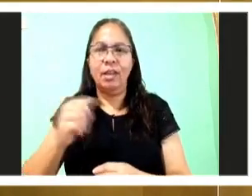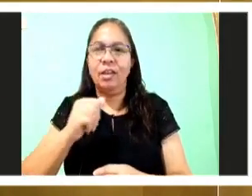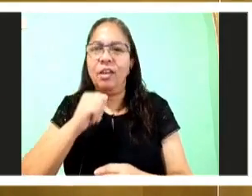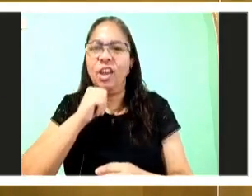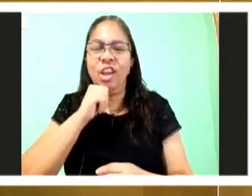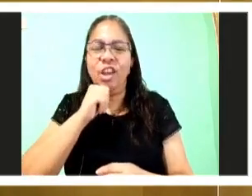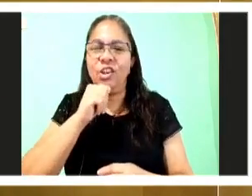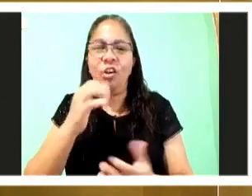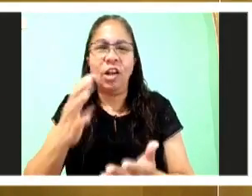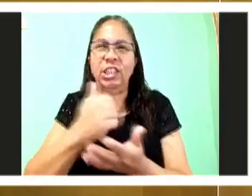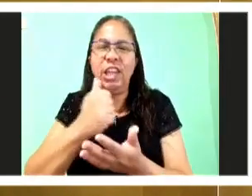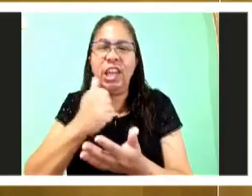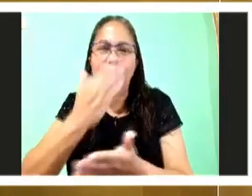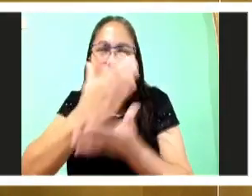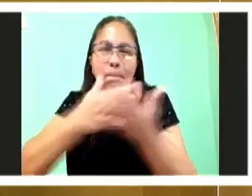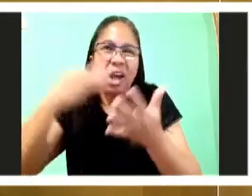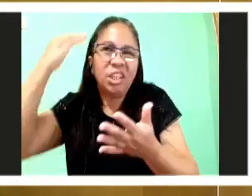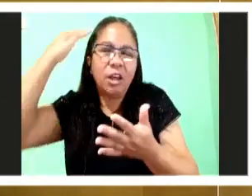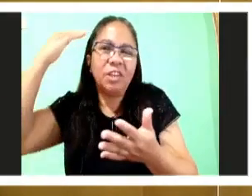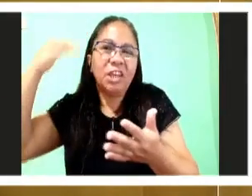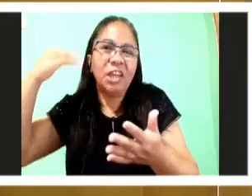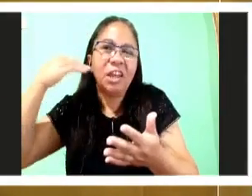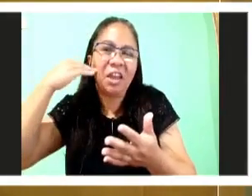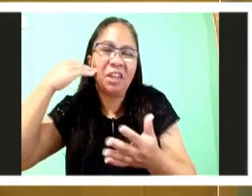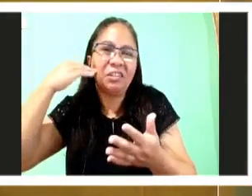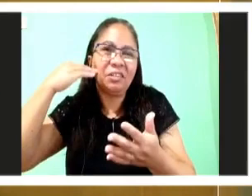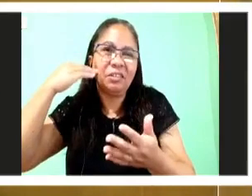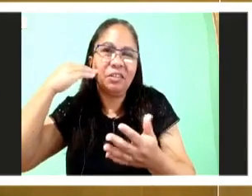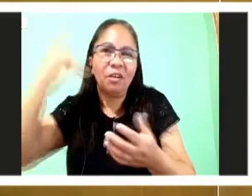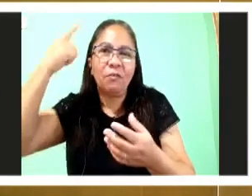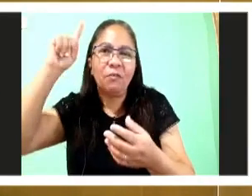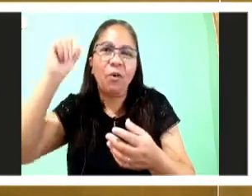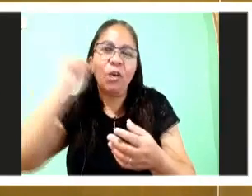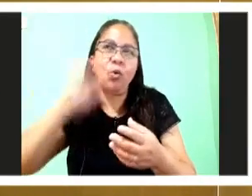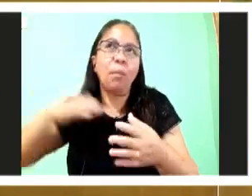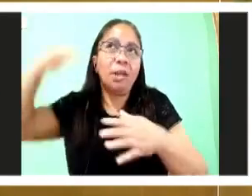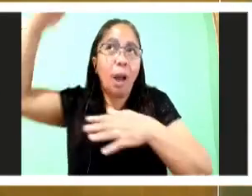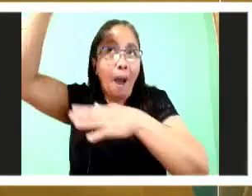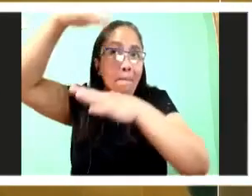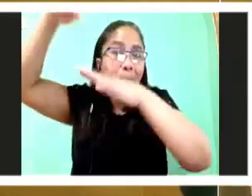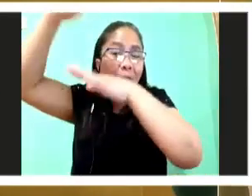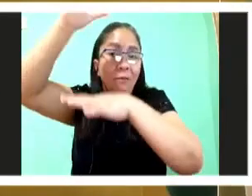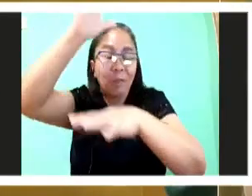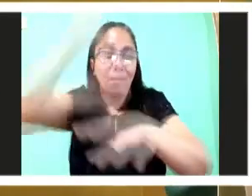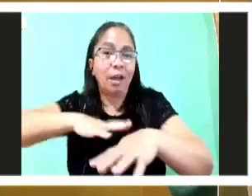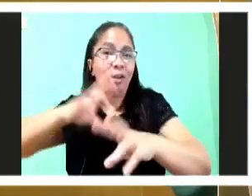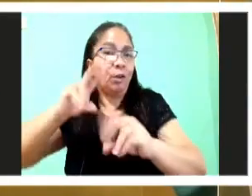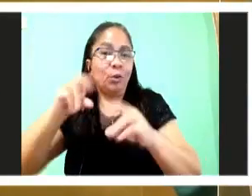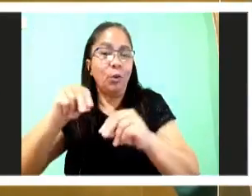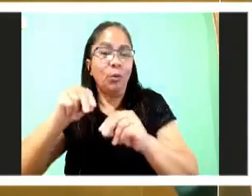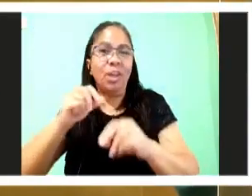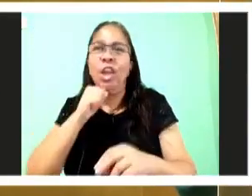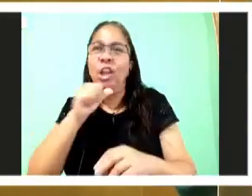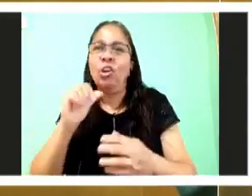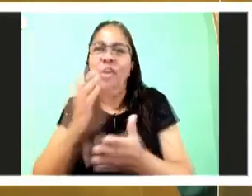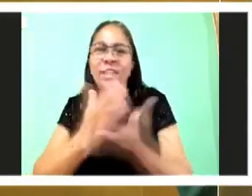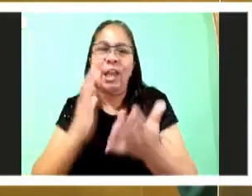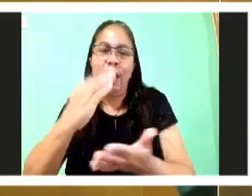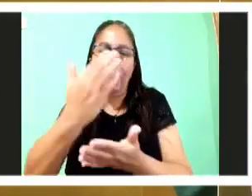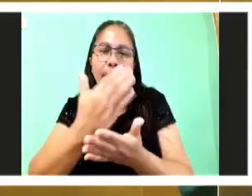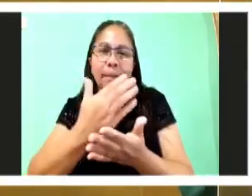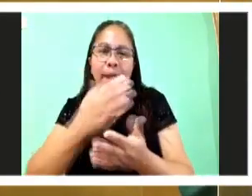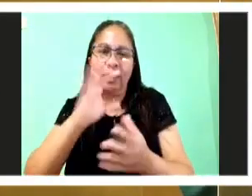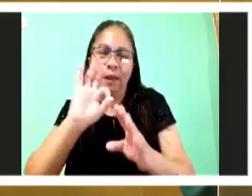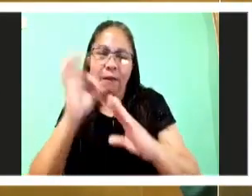head so that she would be above him. Nor did he take a piece of his foot so that she should